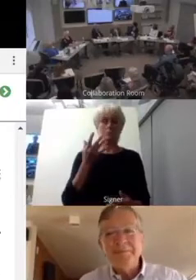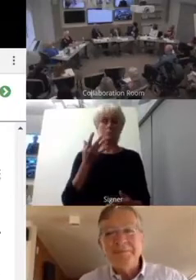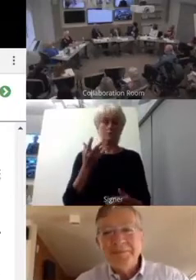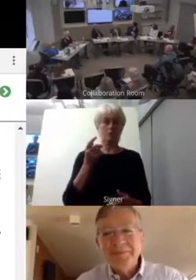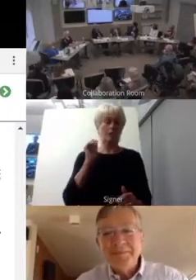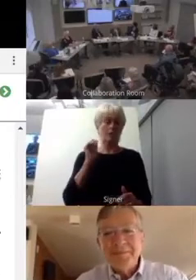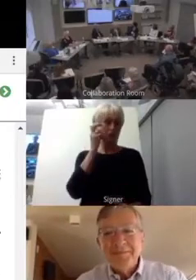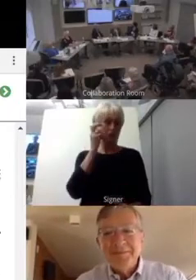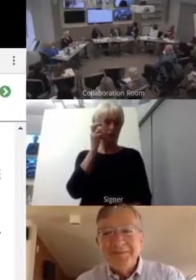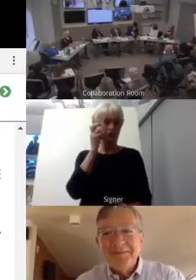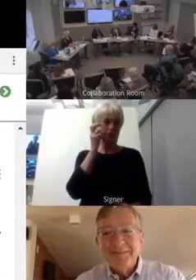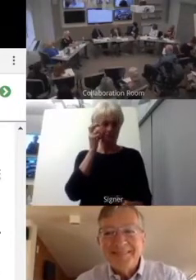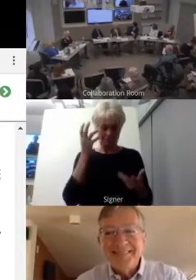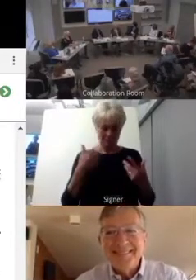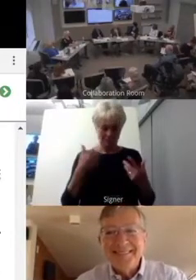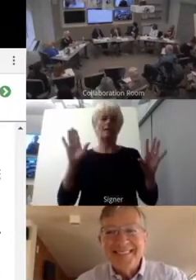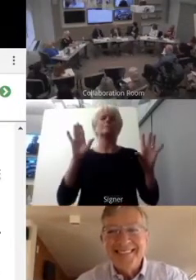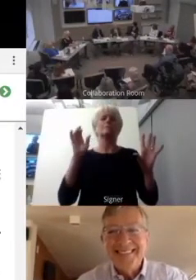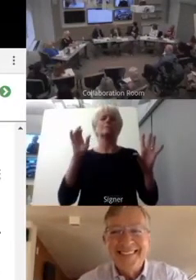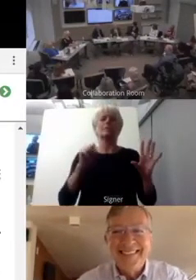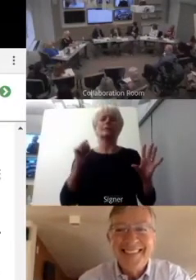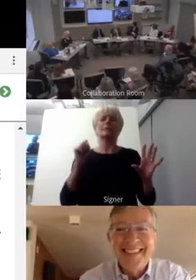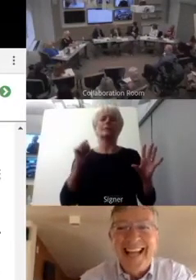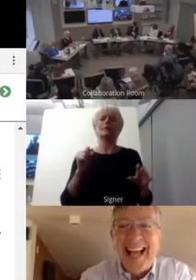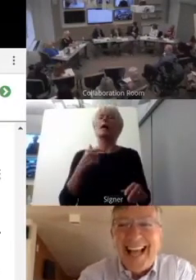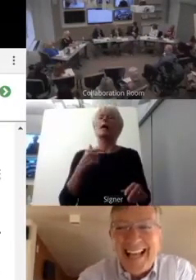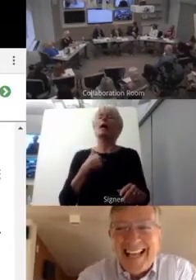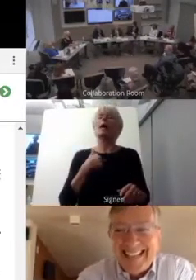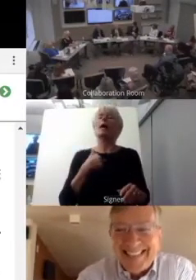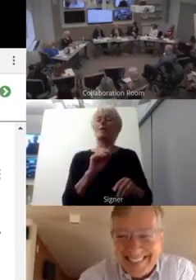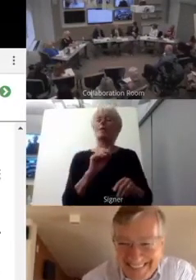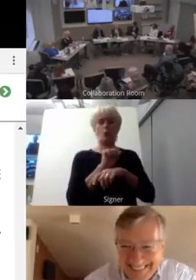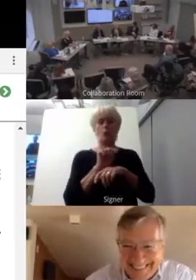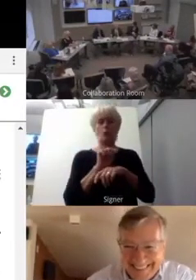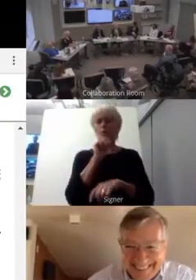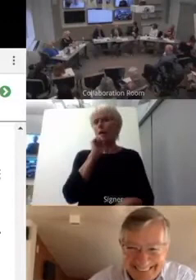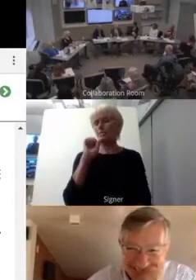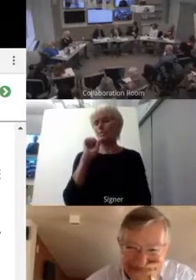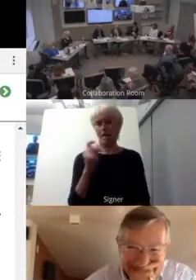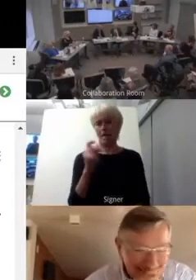not Saskatchewan. Oh, I forgot that. I thought it was just